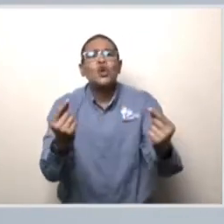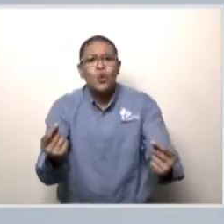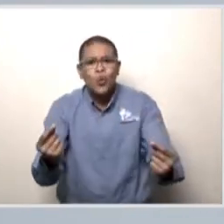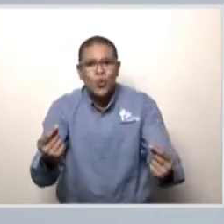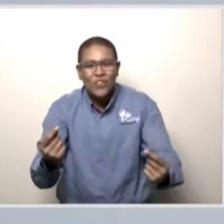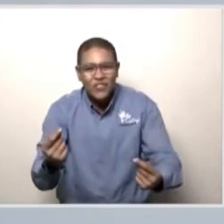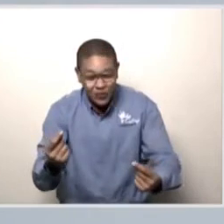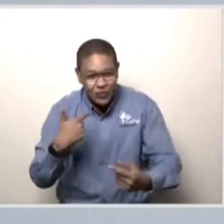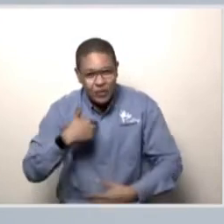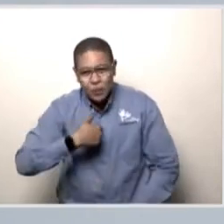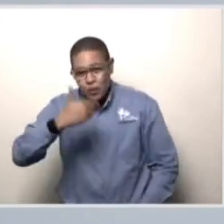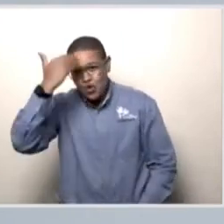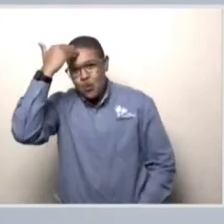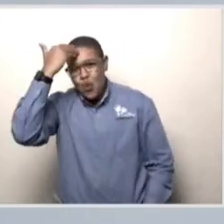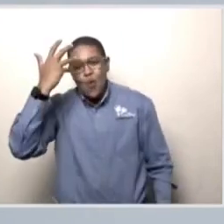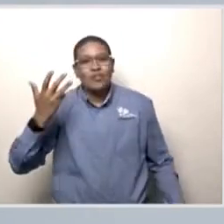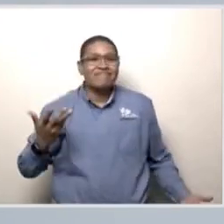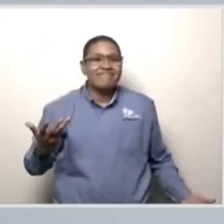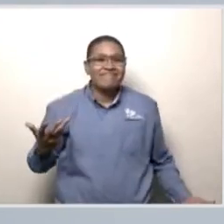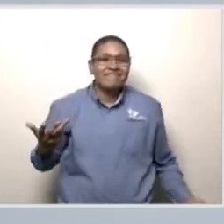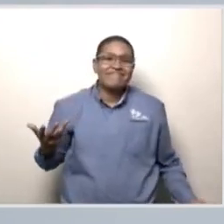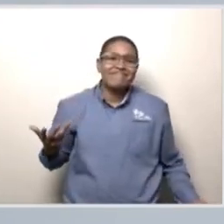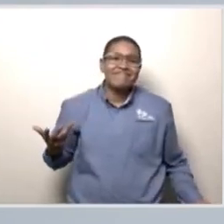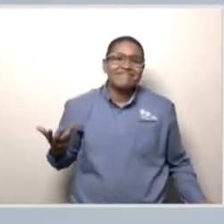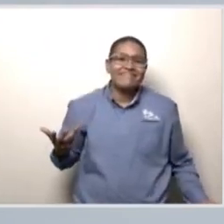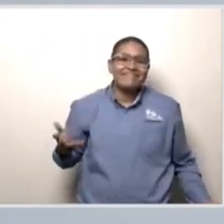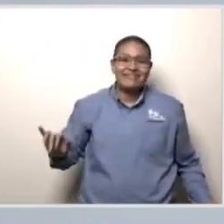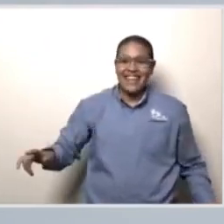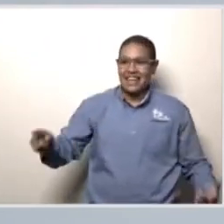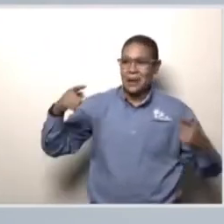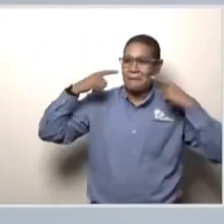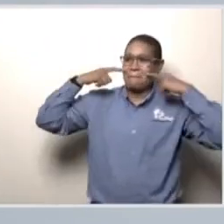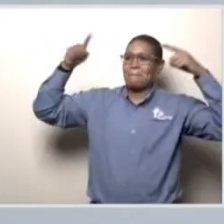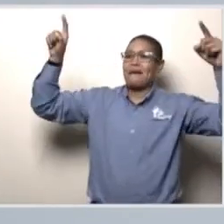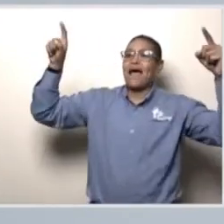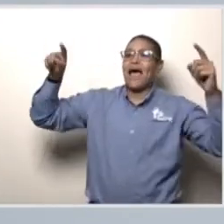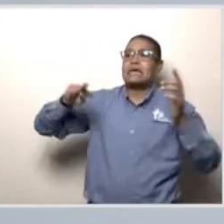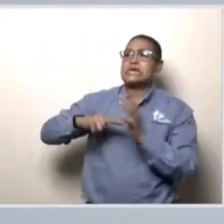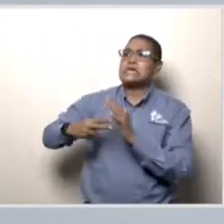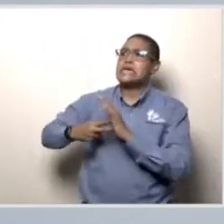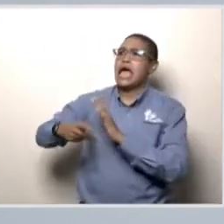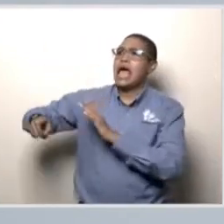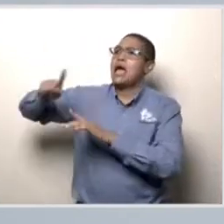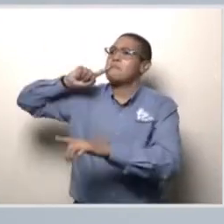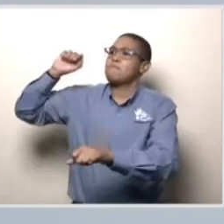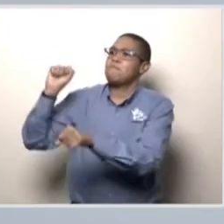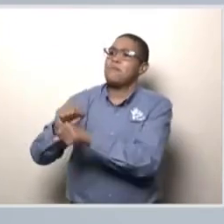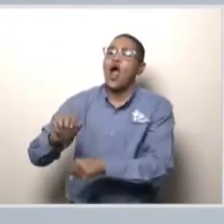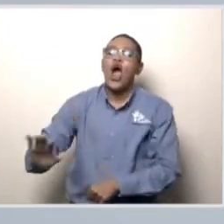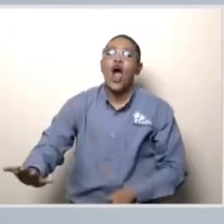or what has or that was achieved as we intended.